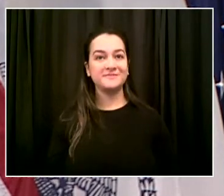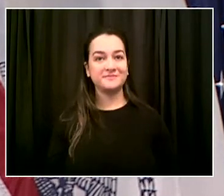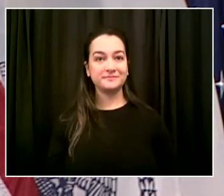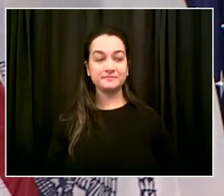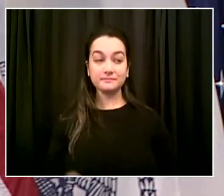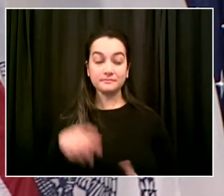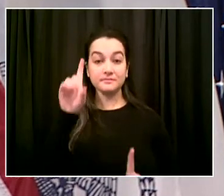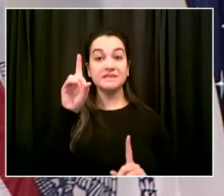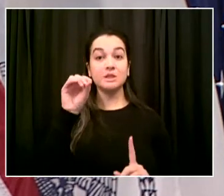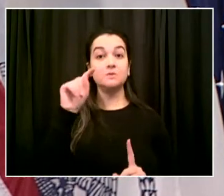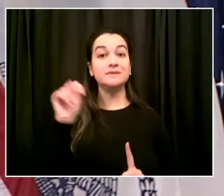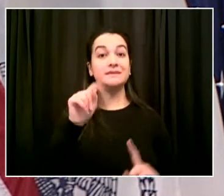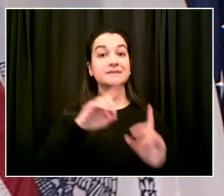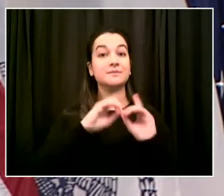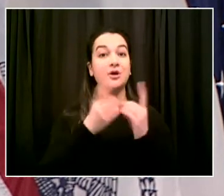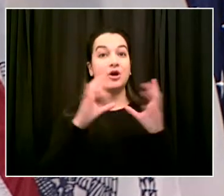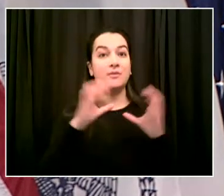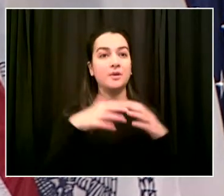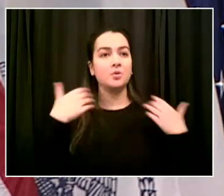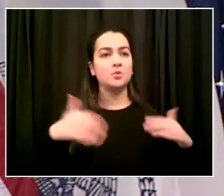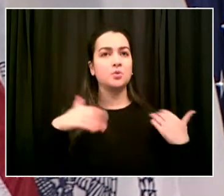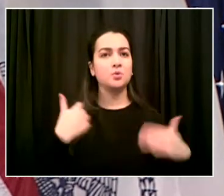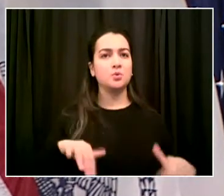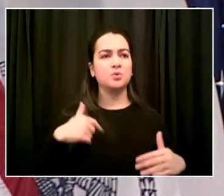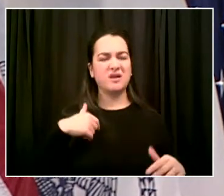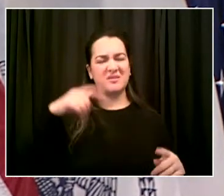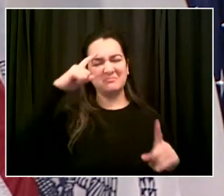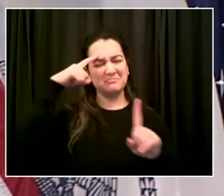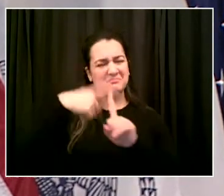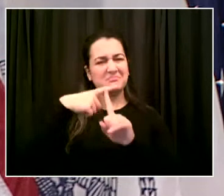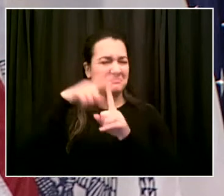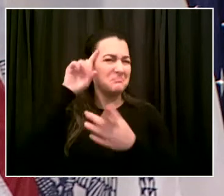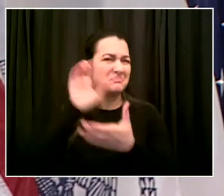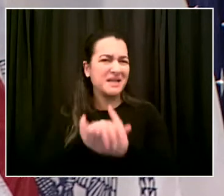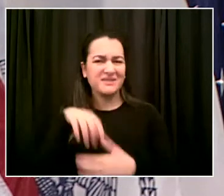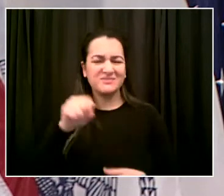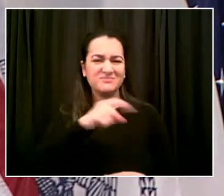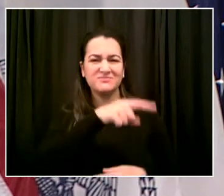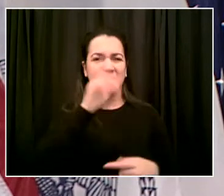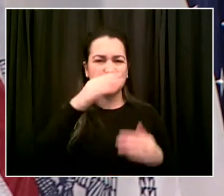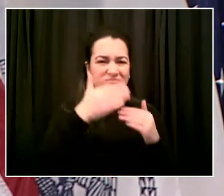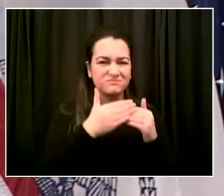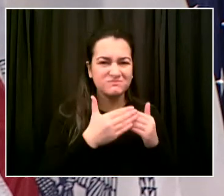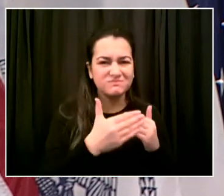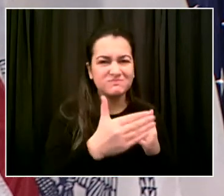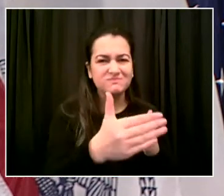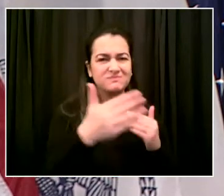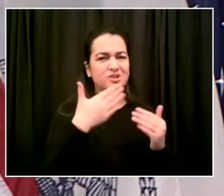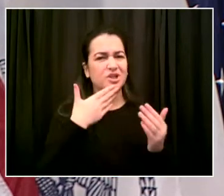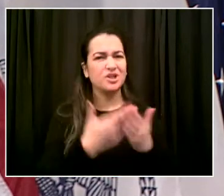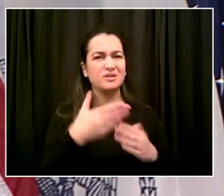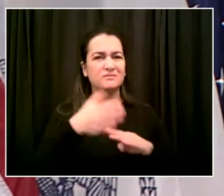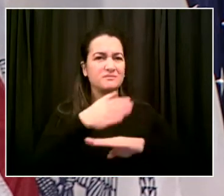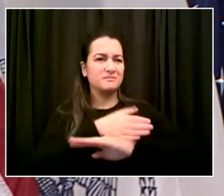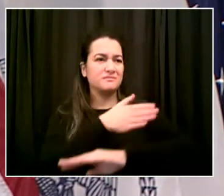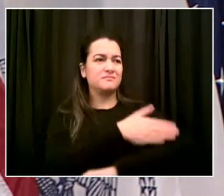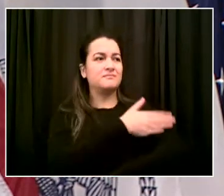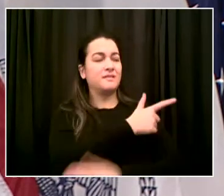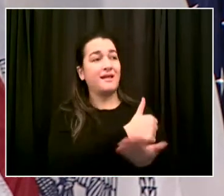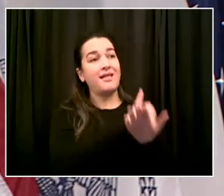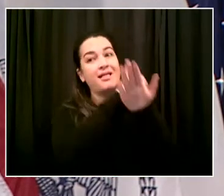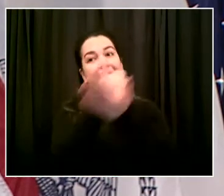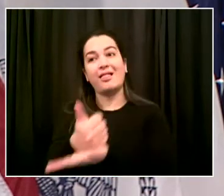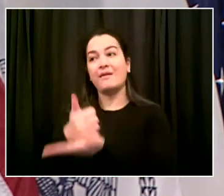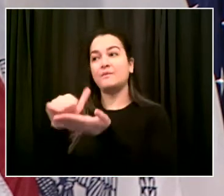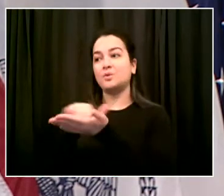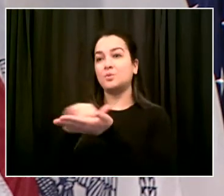much is going to do brand new things, exciting things, powerful things in the year 2021 to move us forward with a recovery